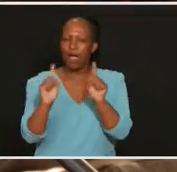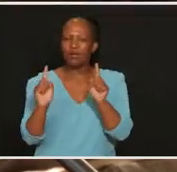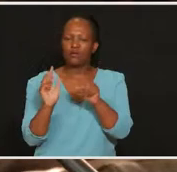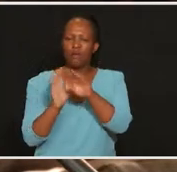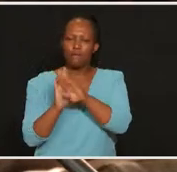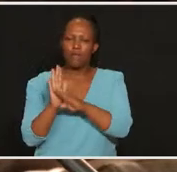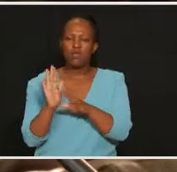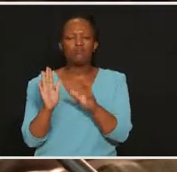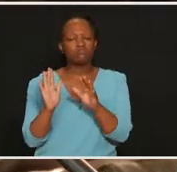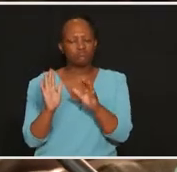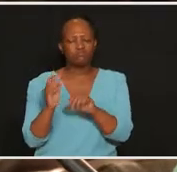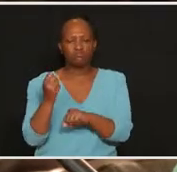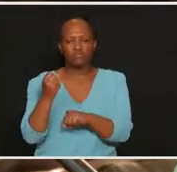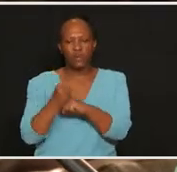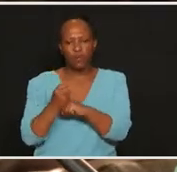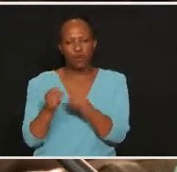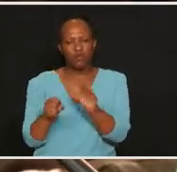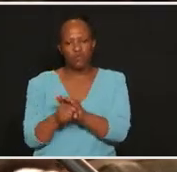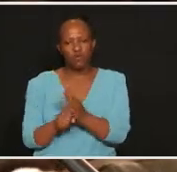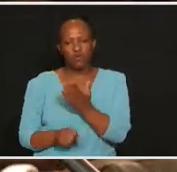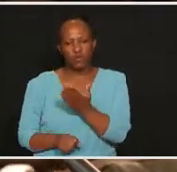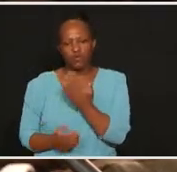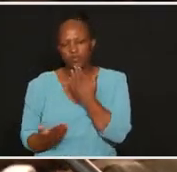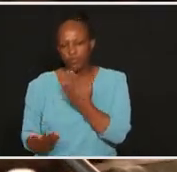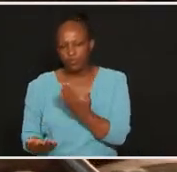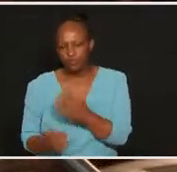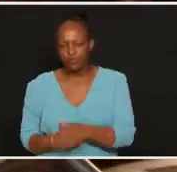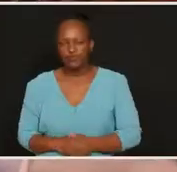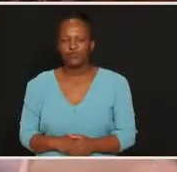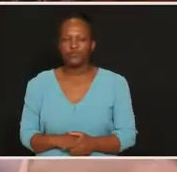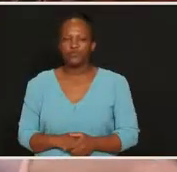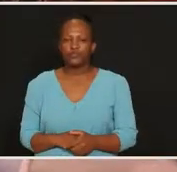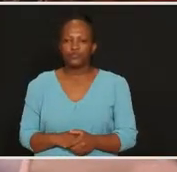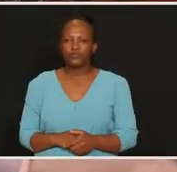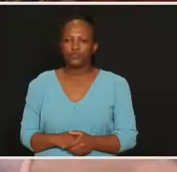support the building isn't tight thank you